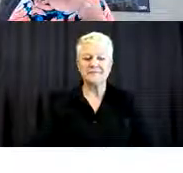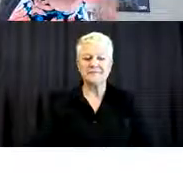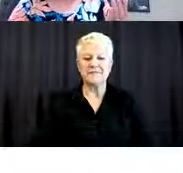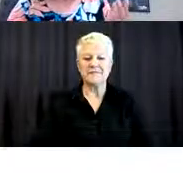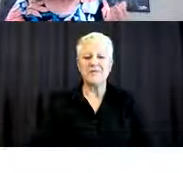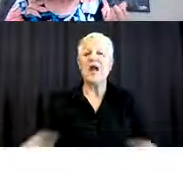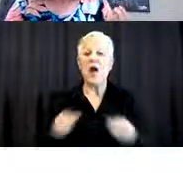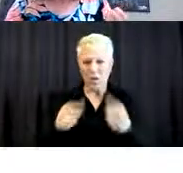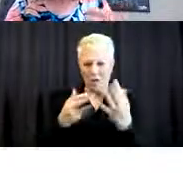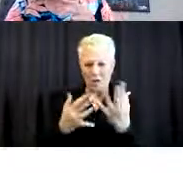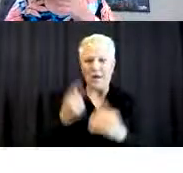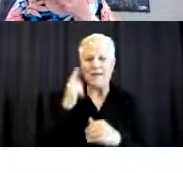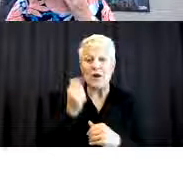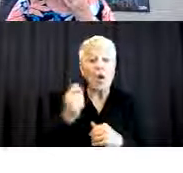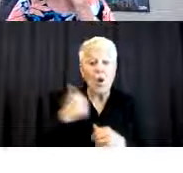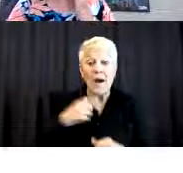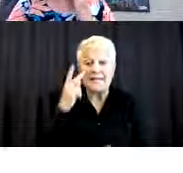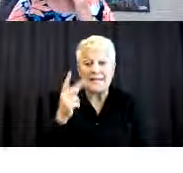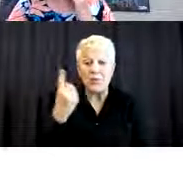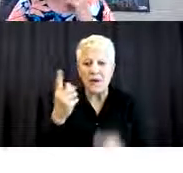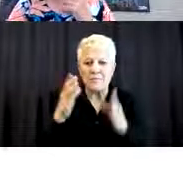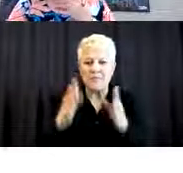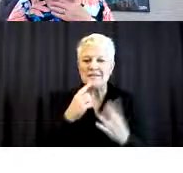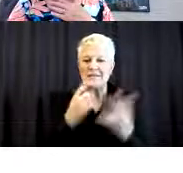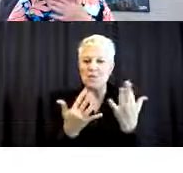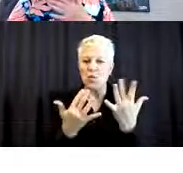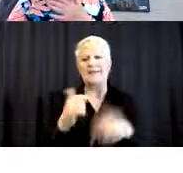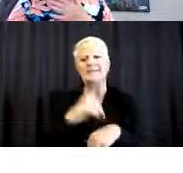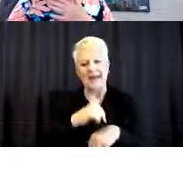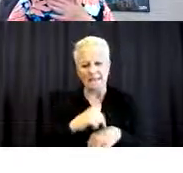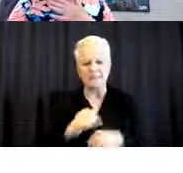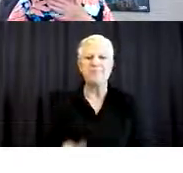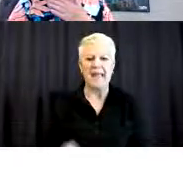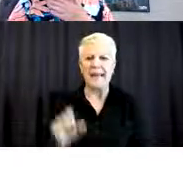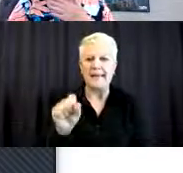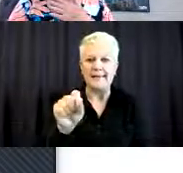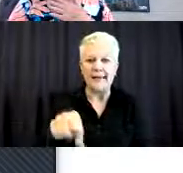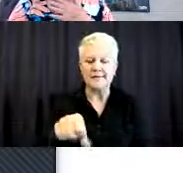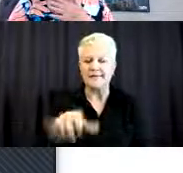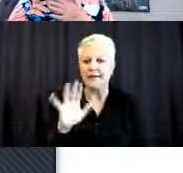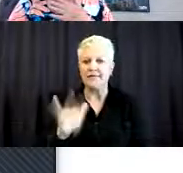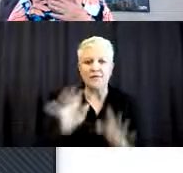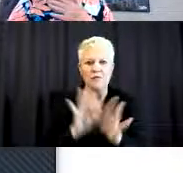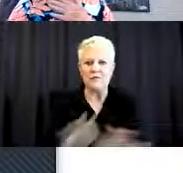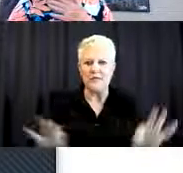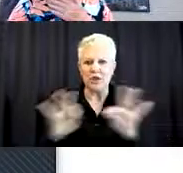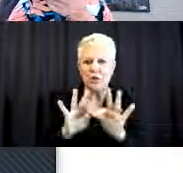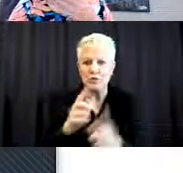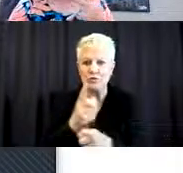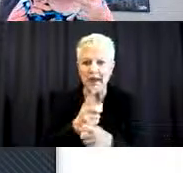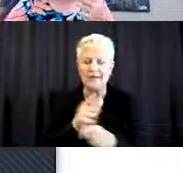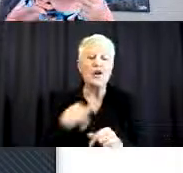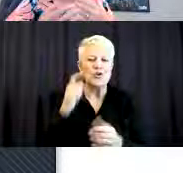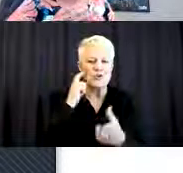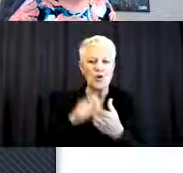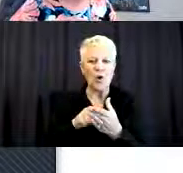While we're waiting for anyone, okay, I see one that says wait time. And yes, that was huge, wasn't it? You notice she